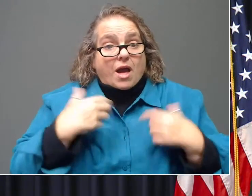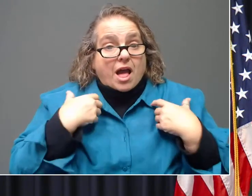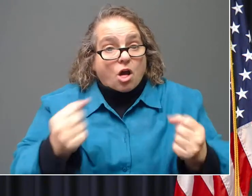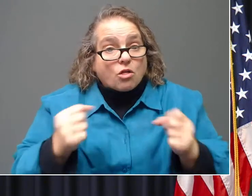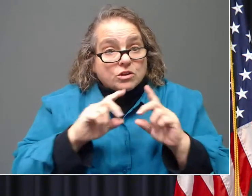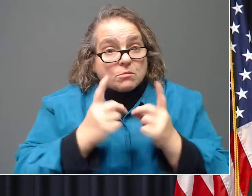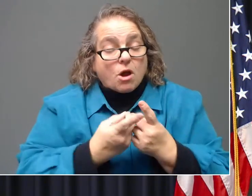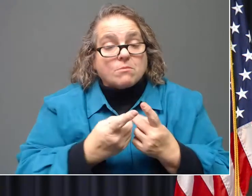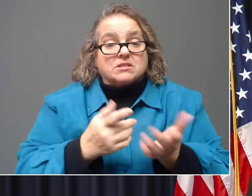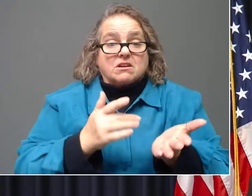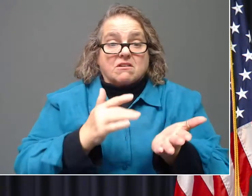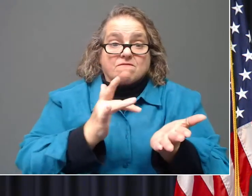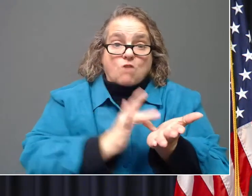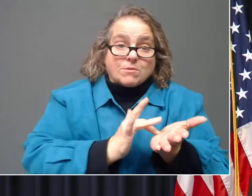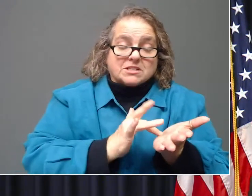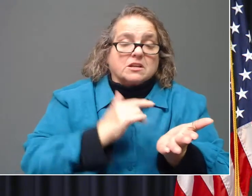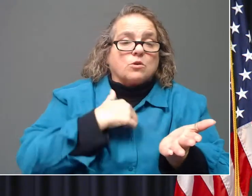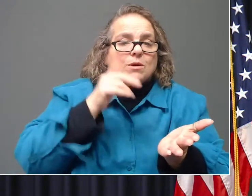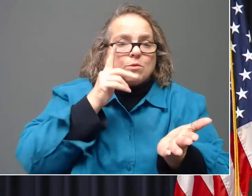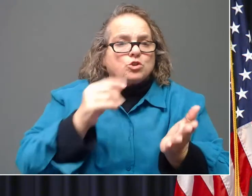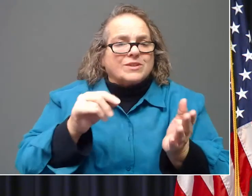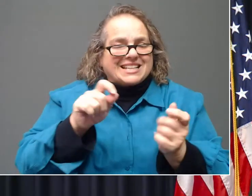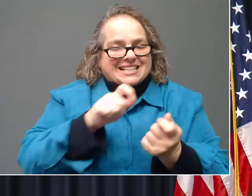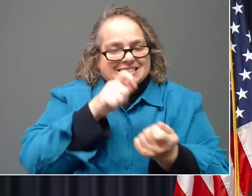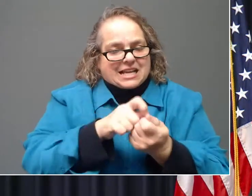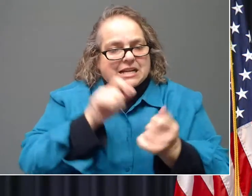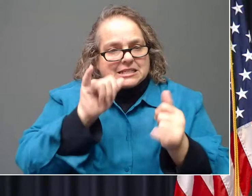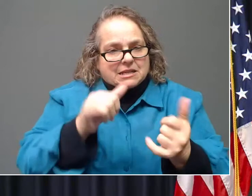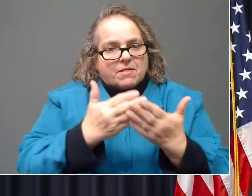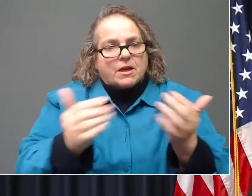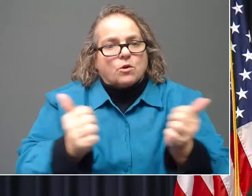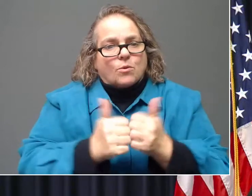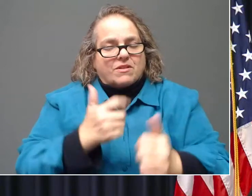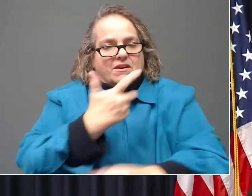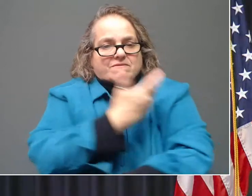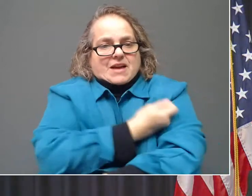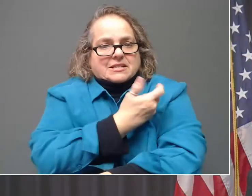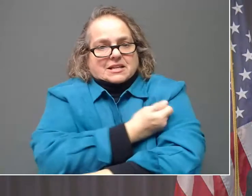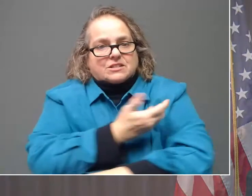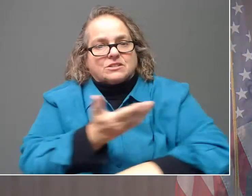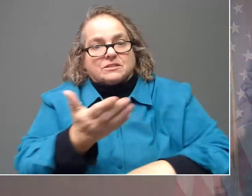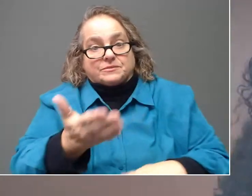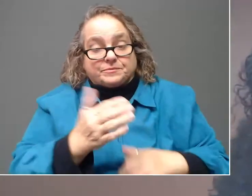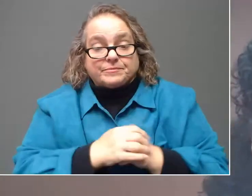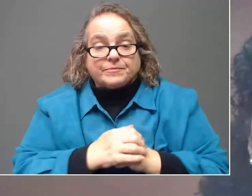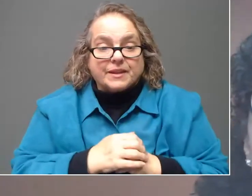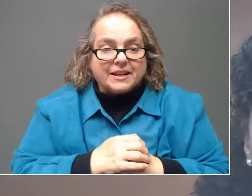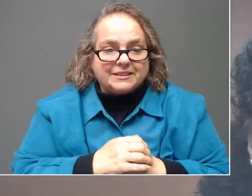do the exact same thing with vaccinations. Pelly?